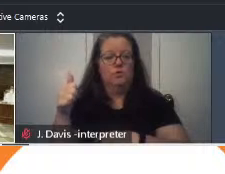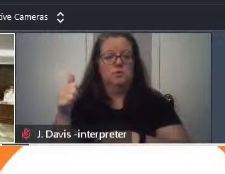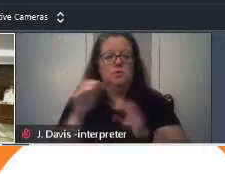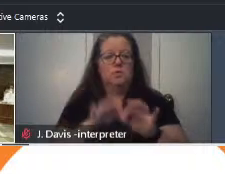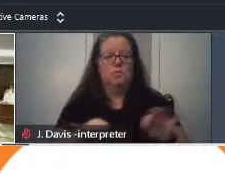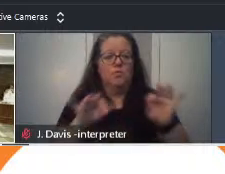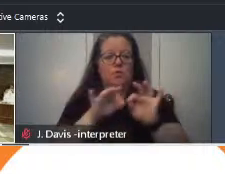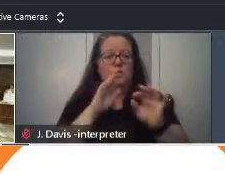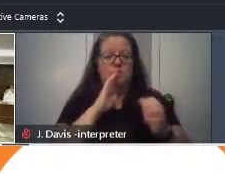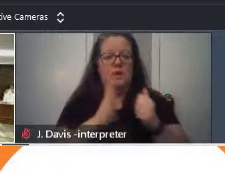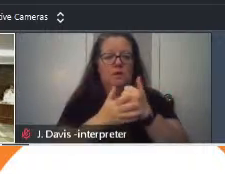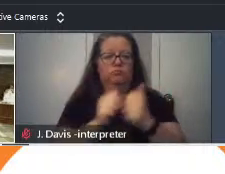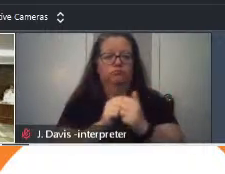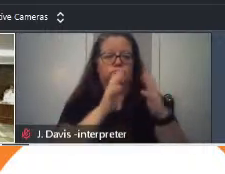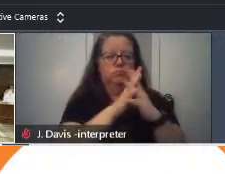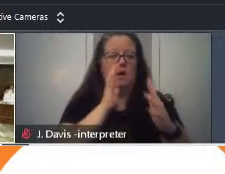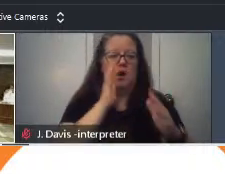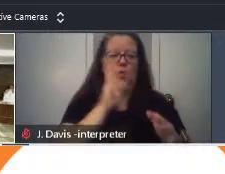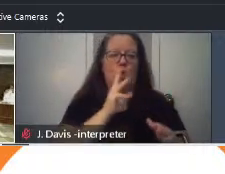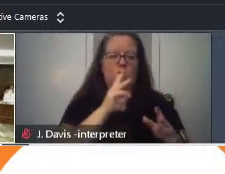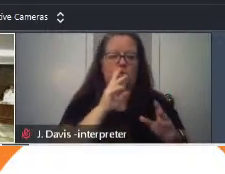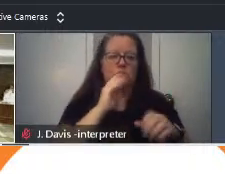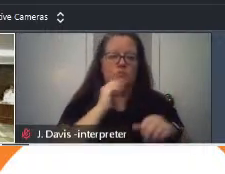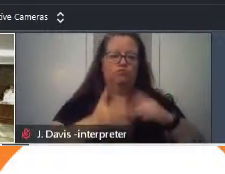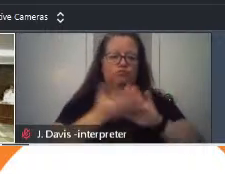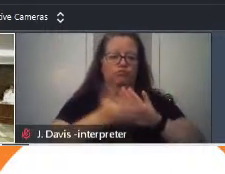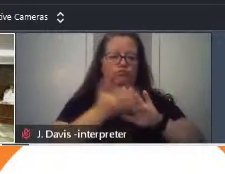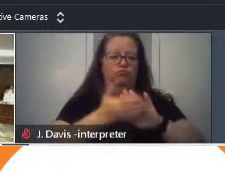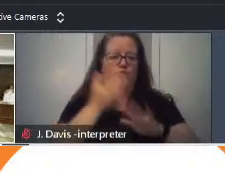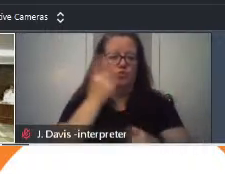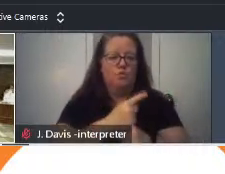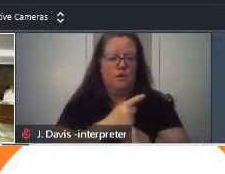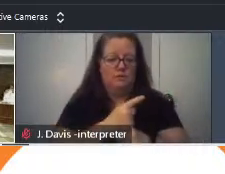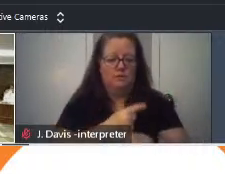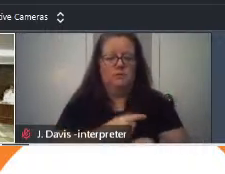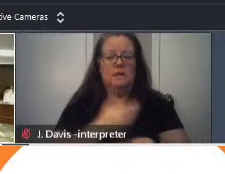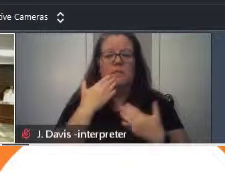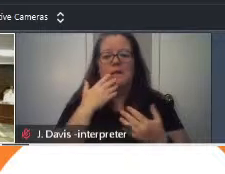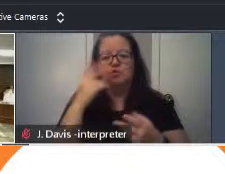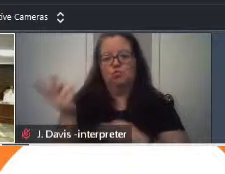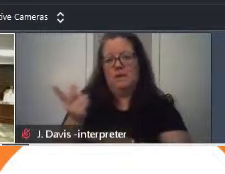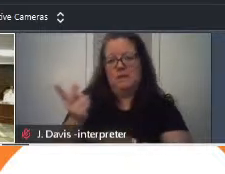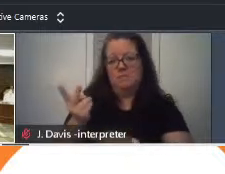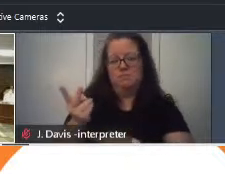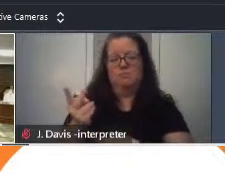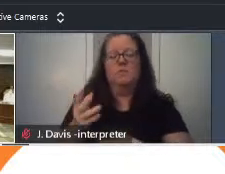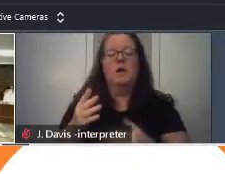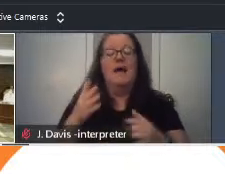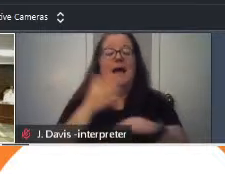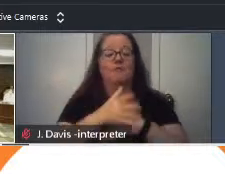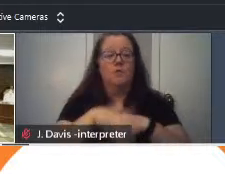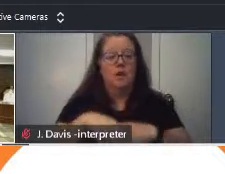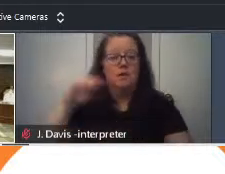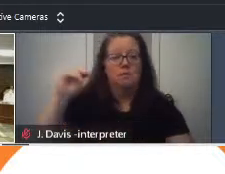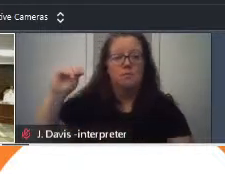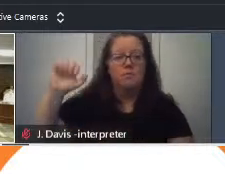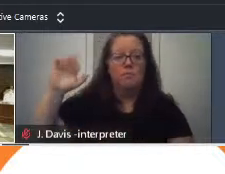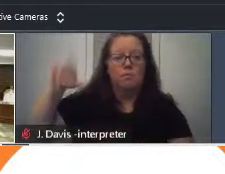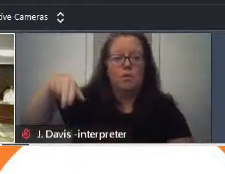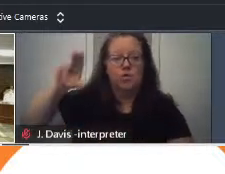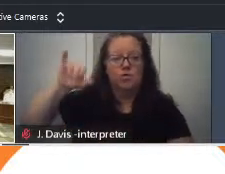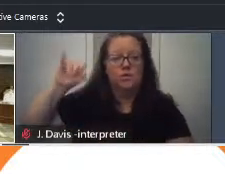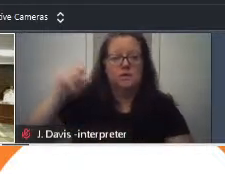water system back the way it should be. So thanks to them and so many others. And then following that, I know Mark Yates is here from